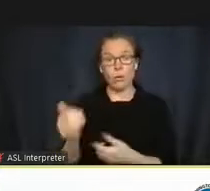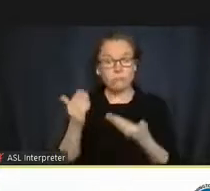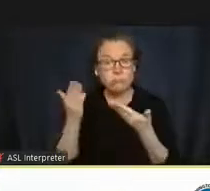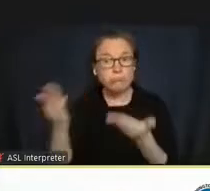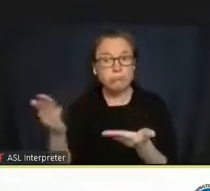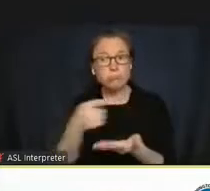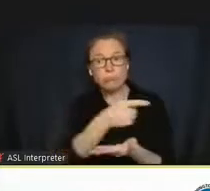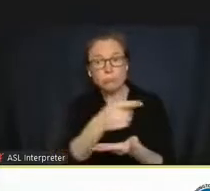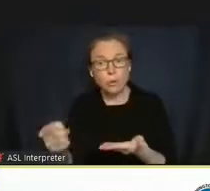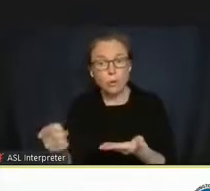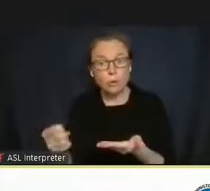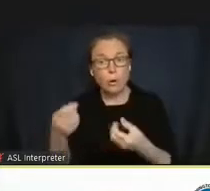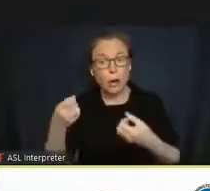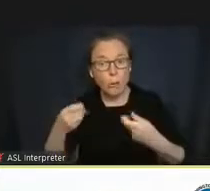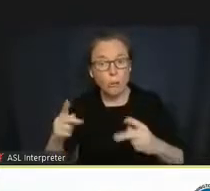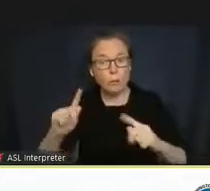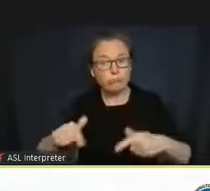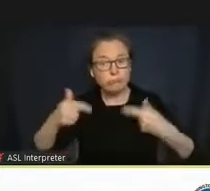comment. This is new.